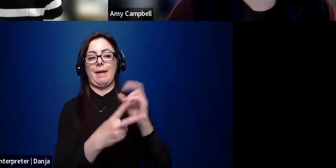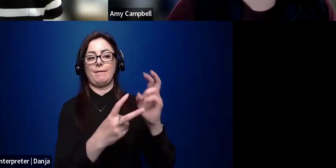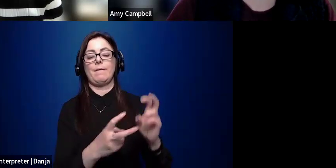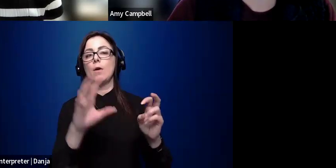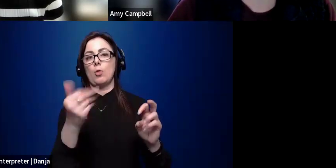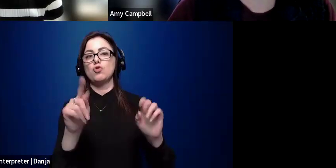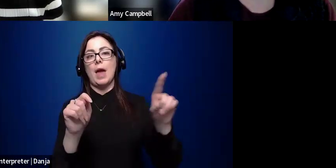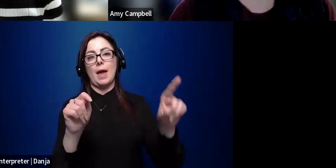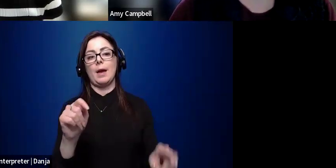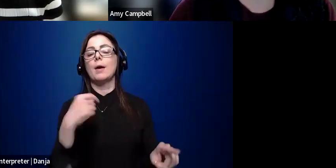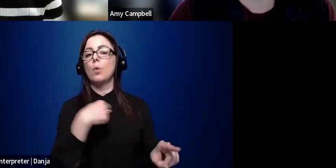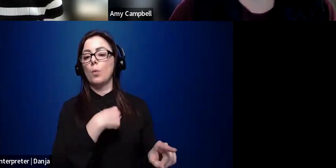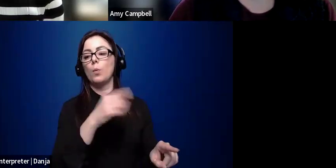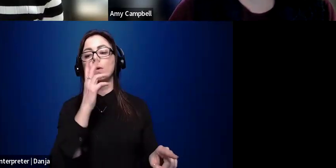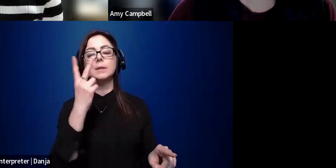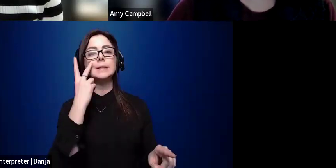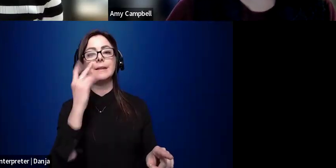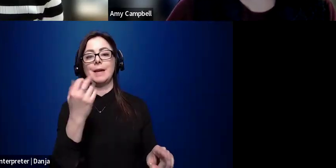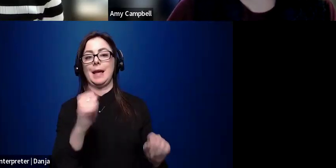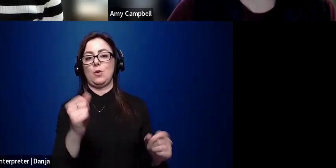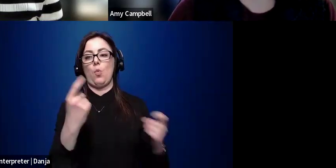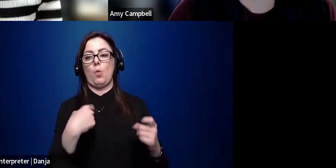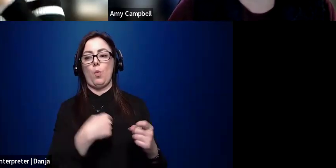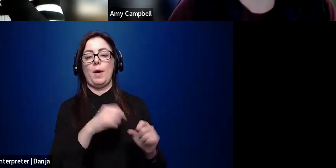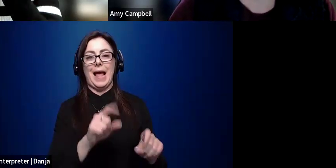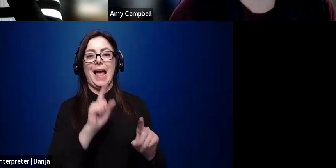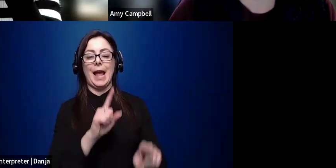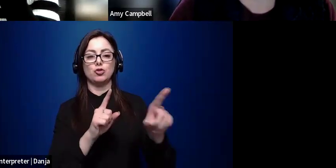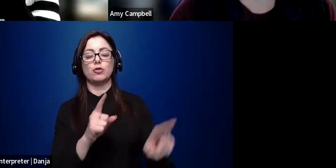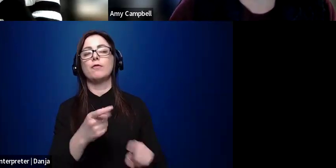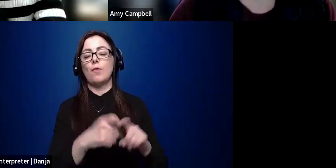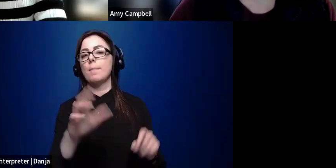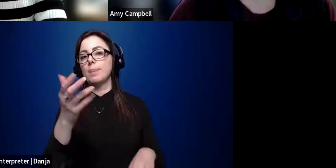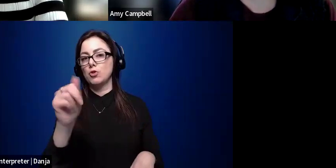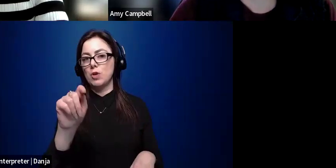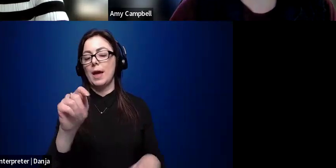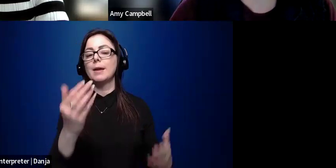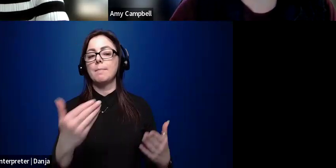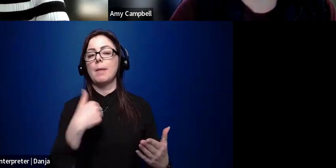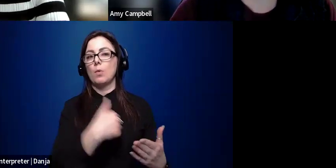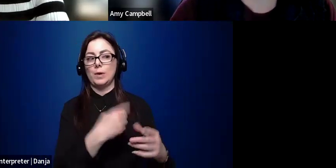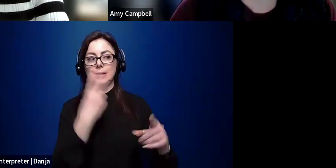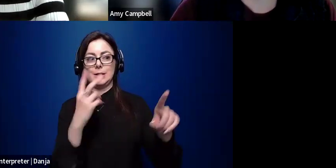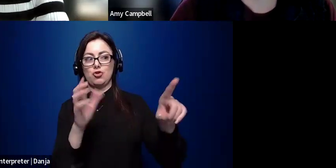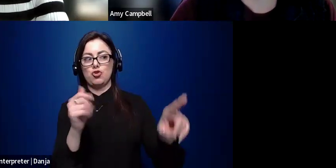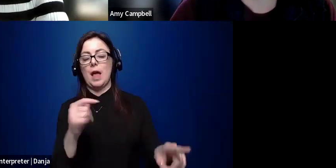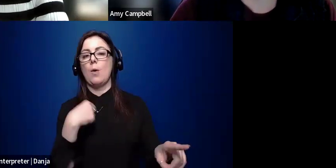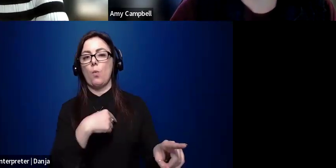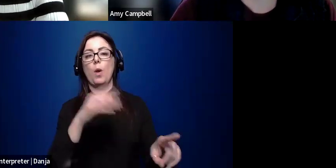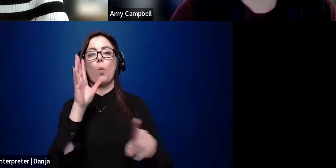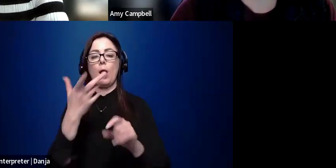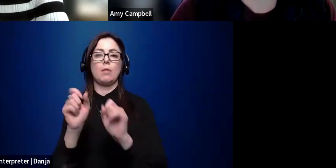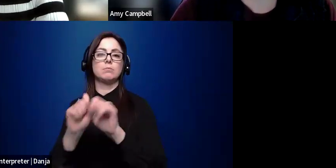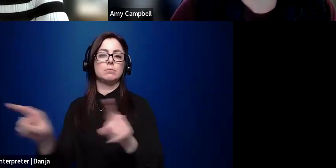and see if there's any questions we can answer, and we will maybe put together some answers to the common questions we see here and put it in